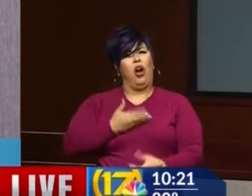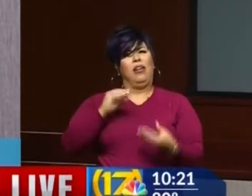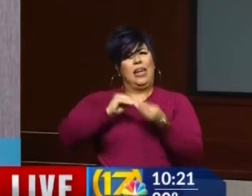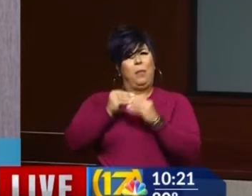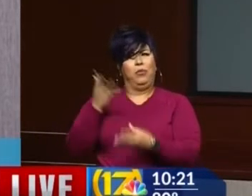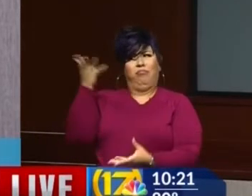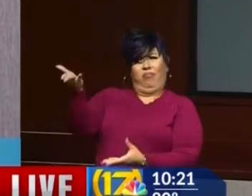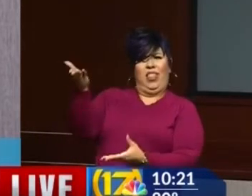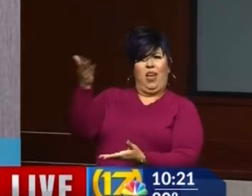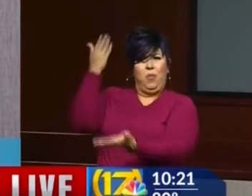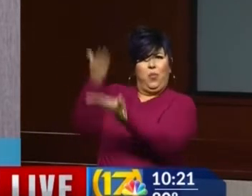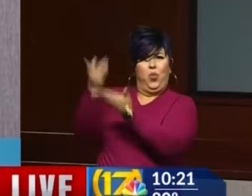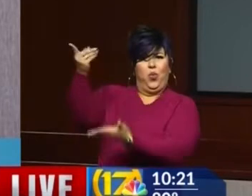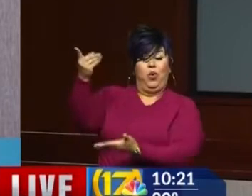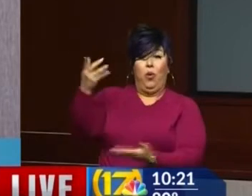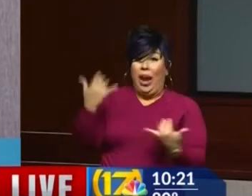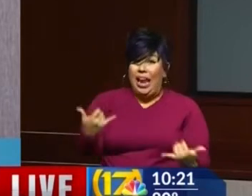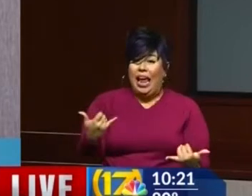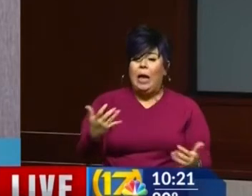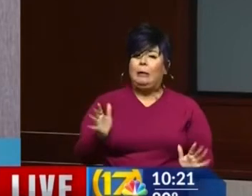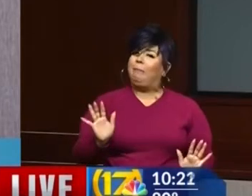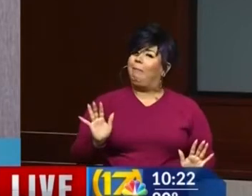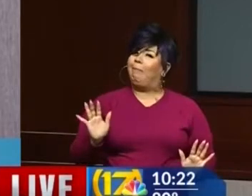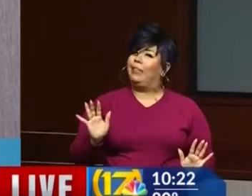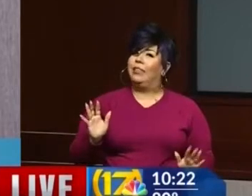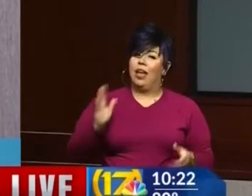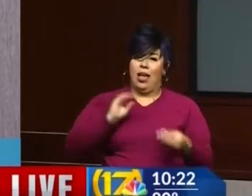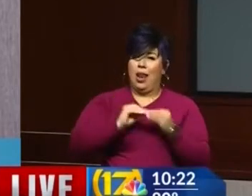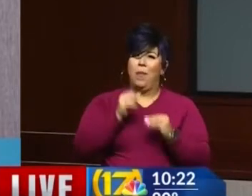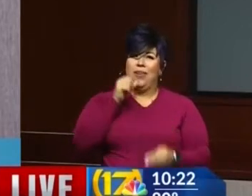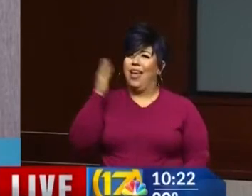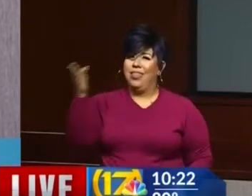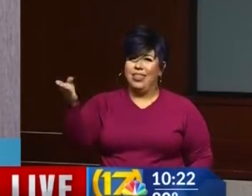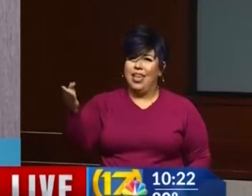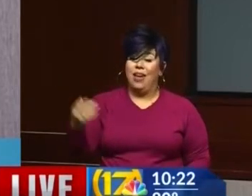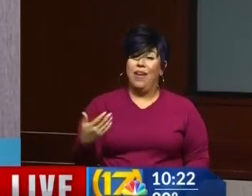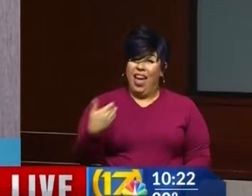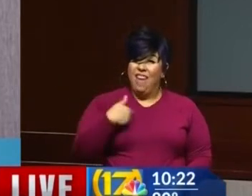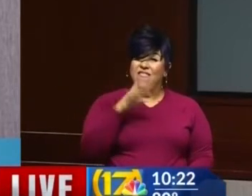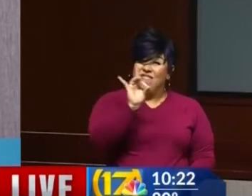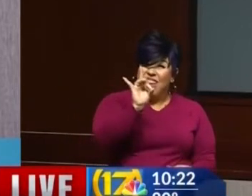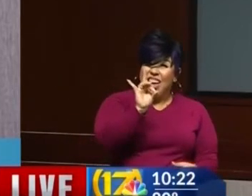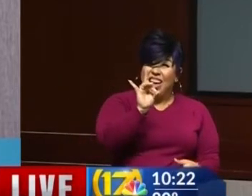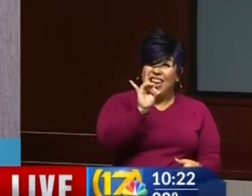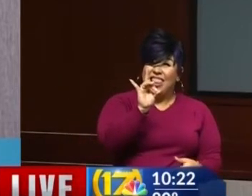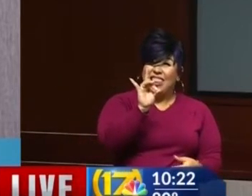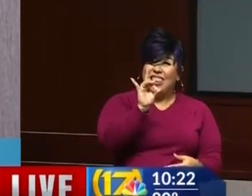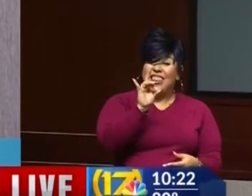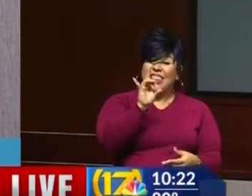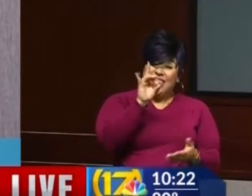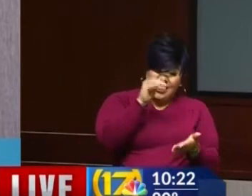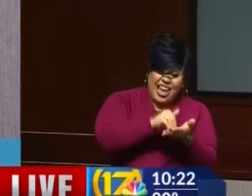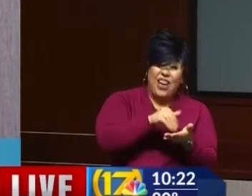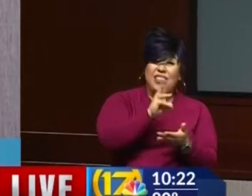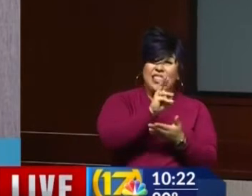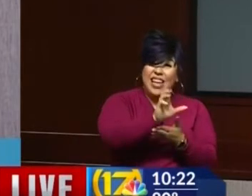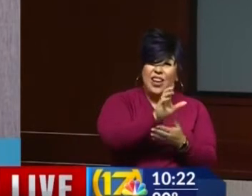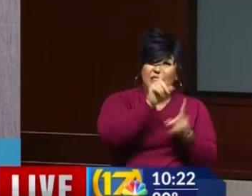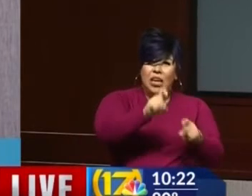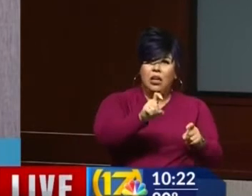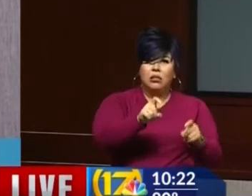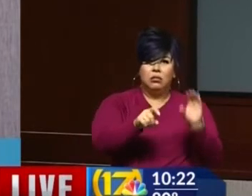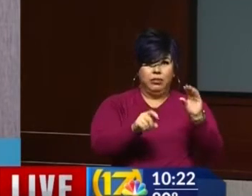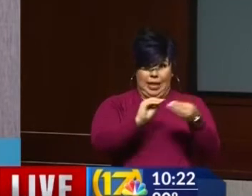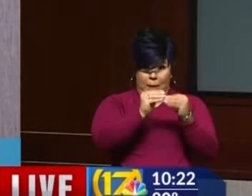that confidence today. The 8,600 tests that are not